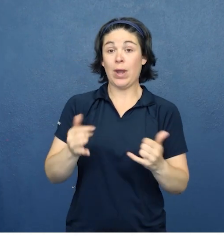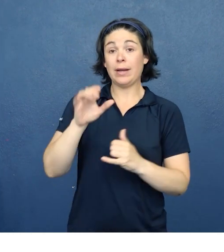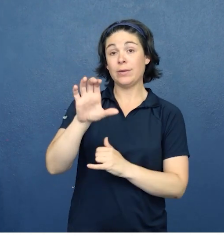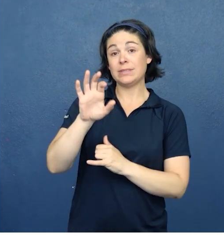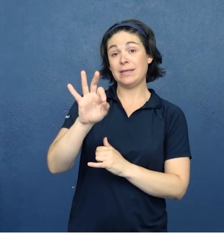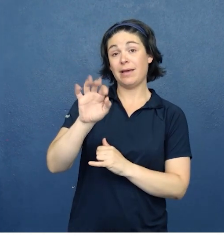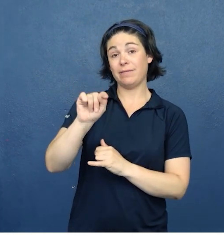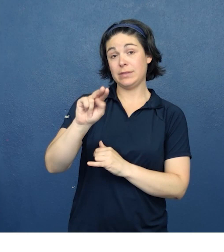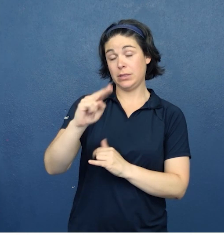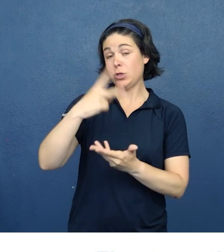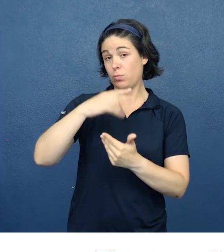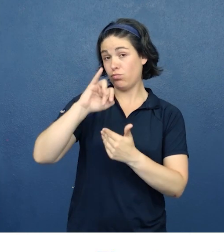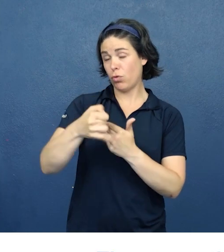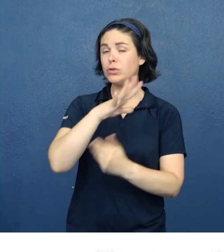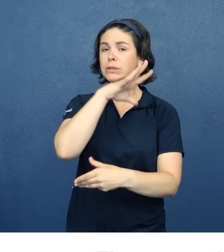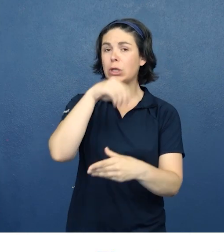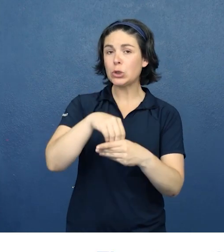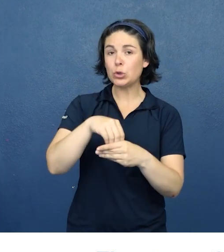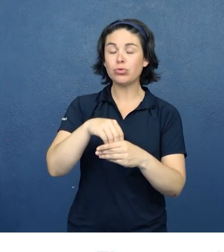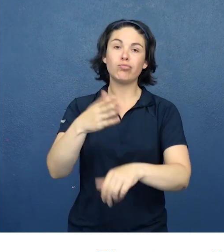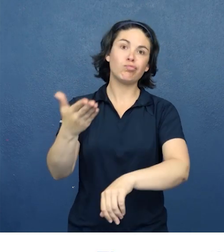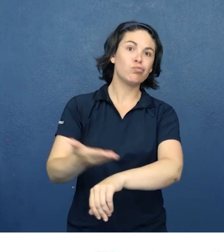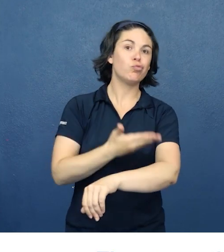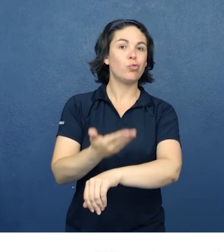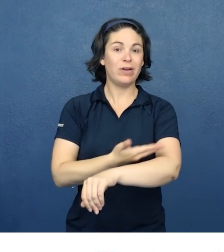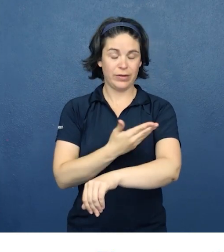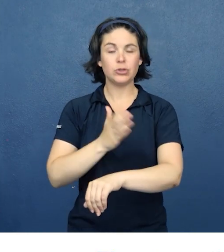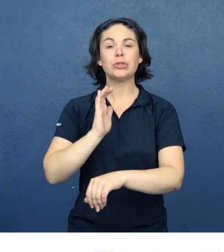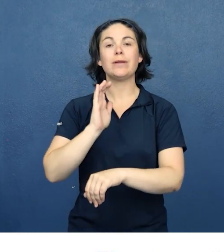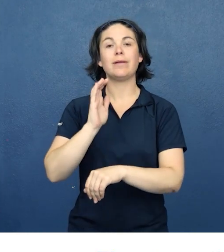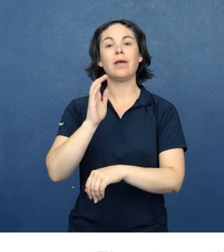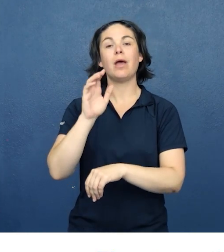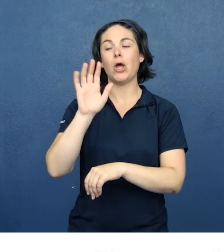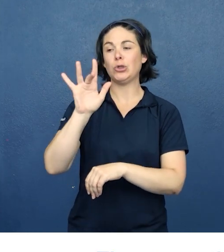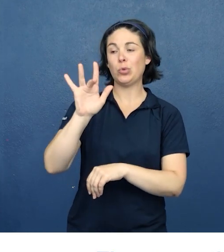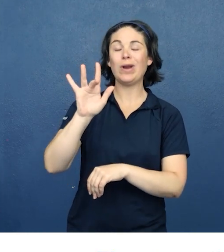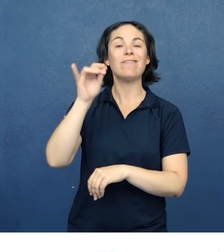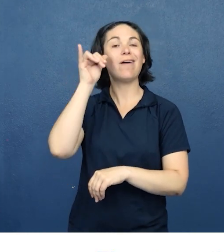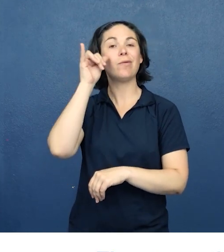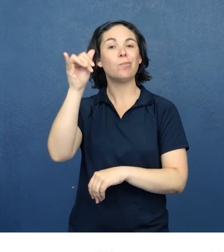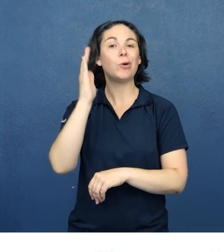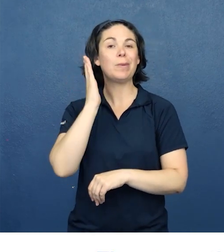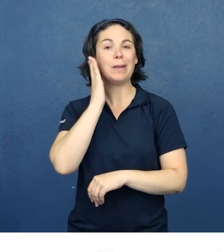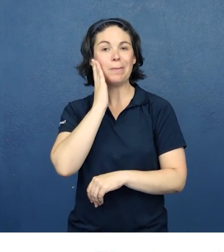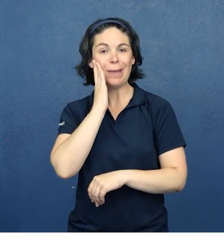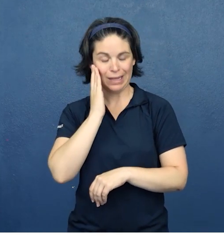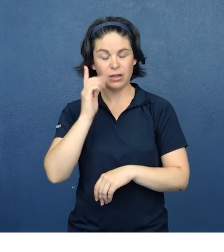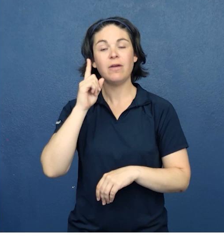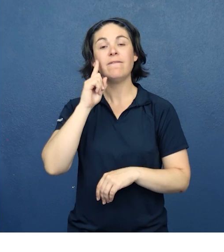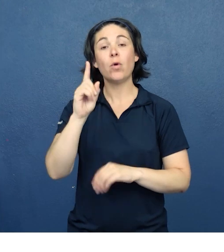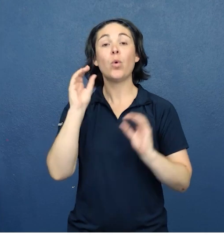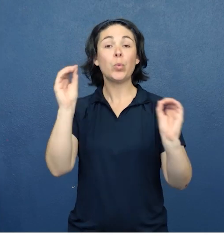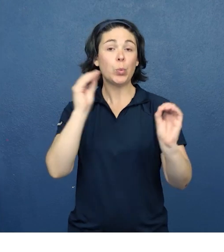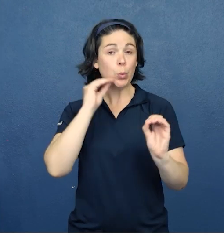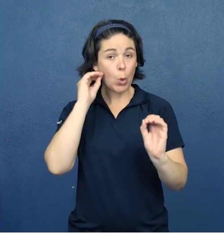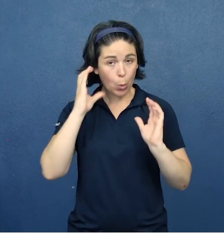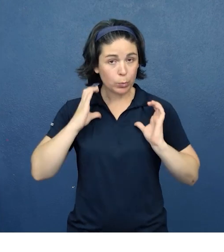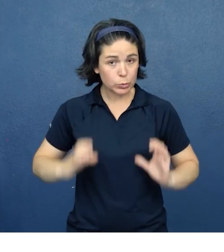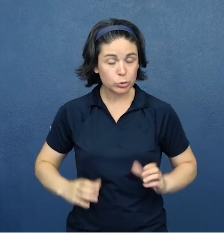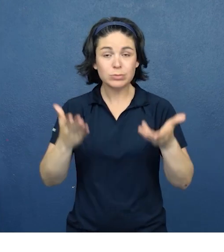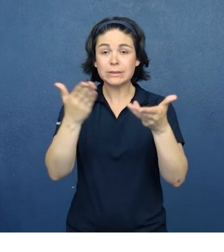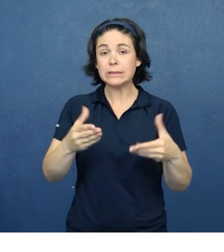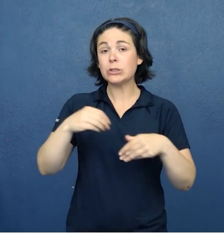projects include the renovation of the 25-bed permanent supportive housing property for homeless consumers